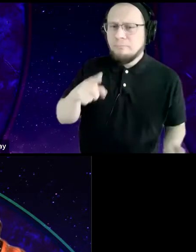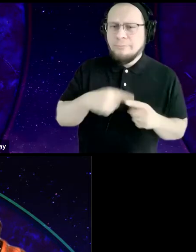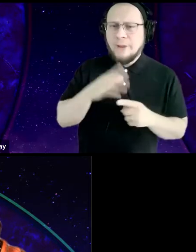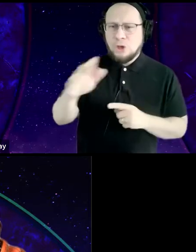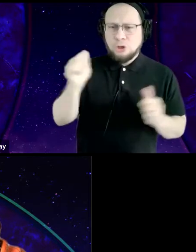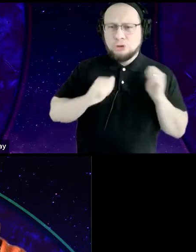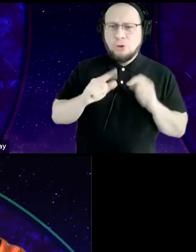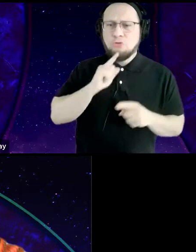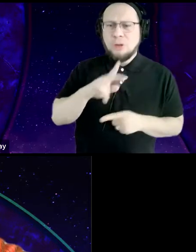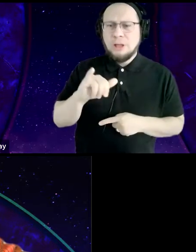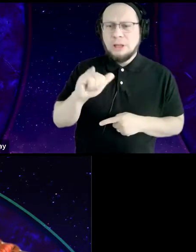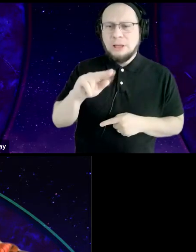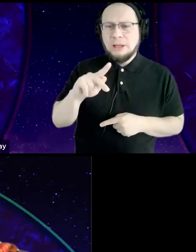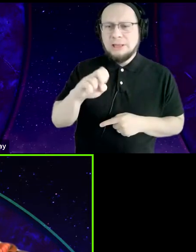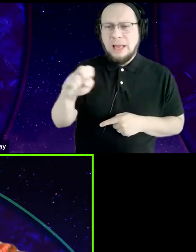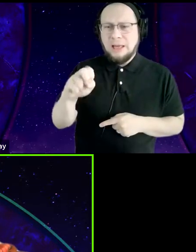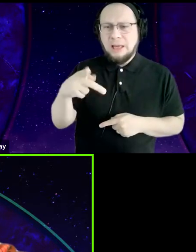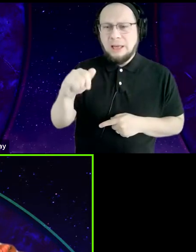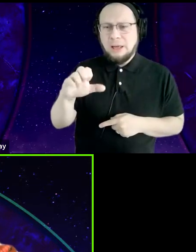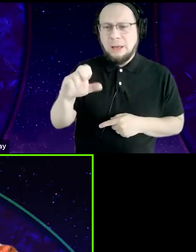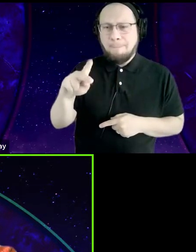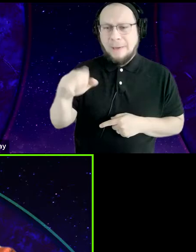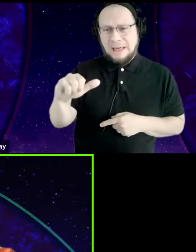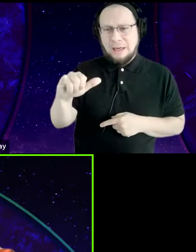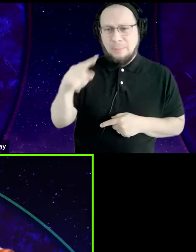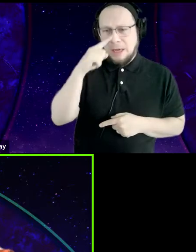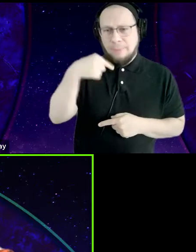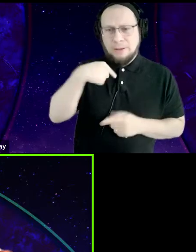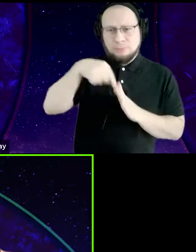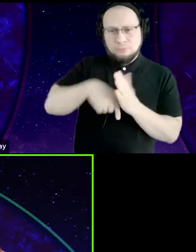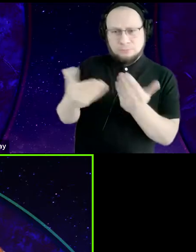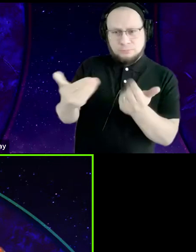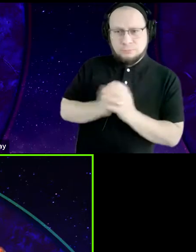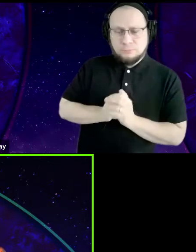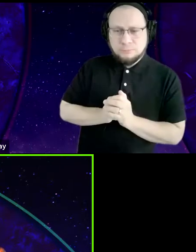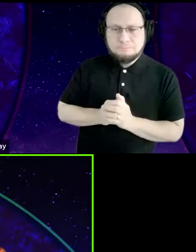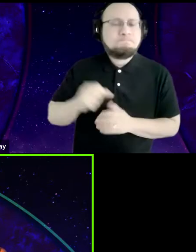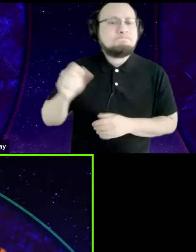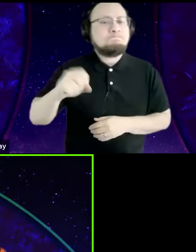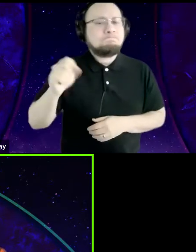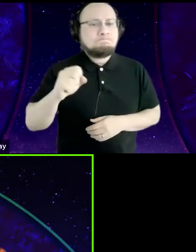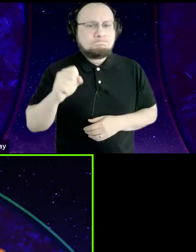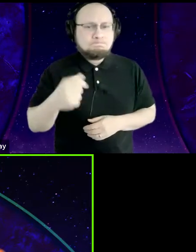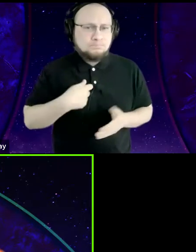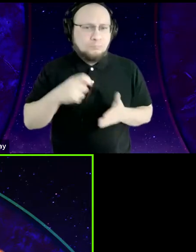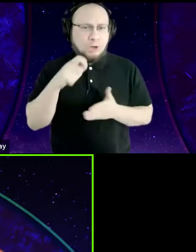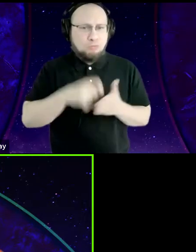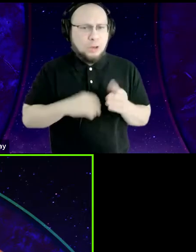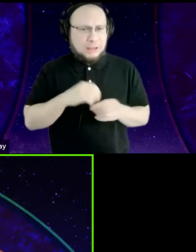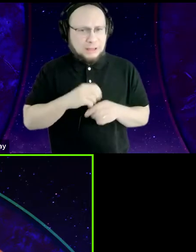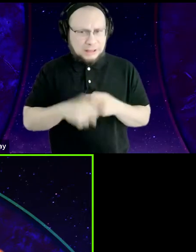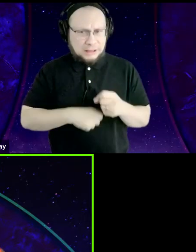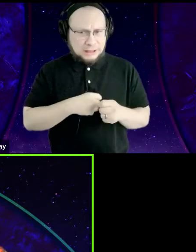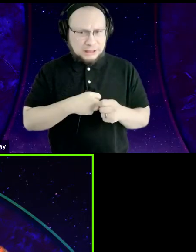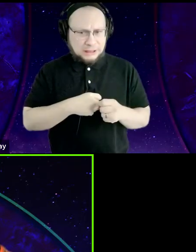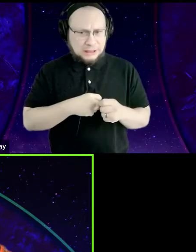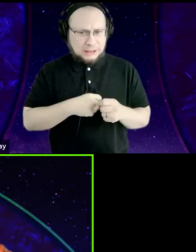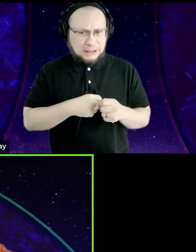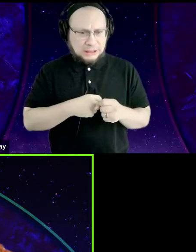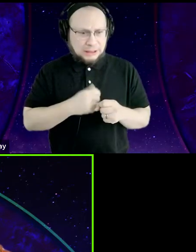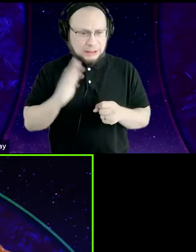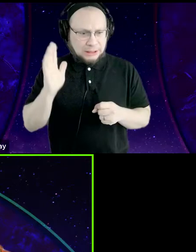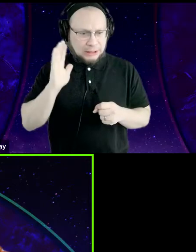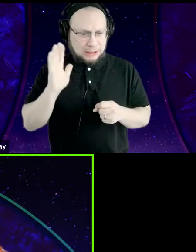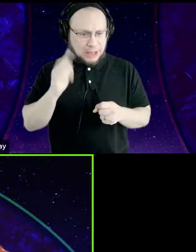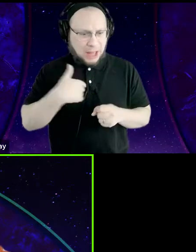Yankee Picnic? Sure. I wrote it in 20. Oh, you know what? I was